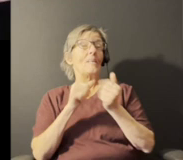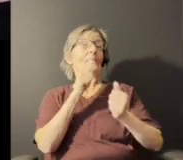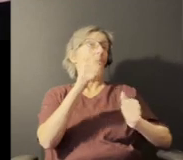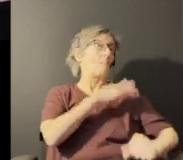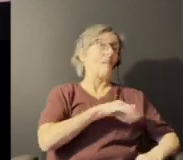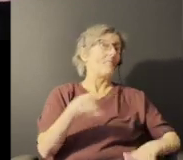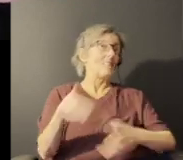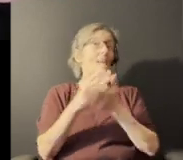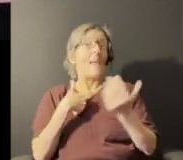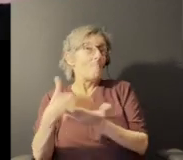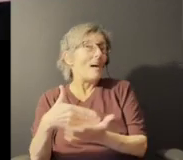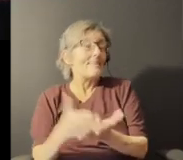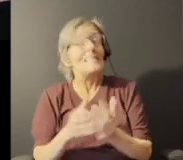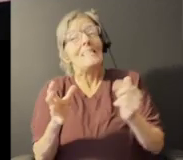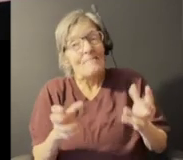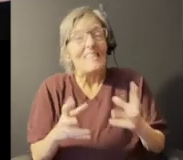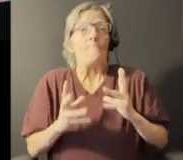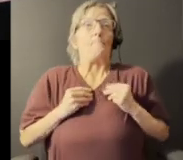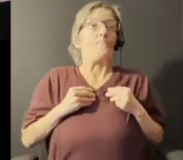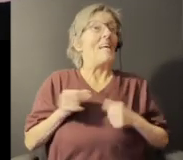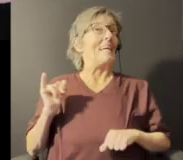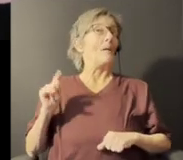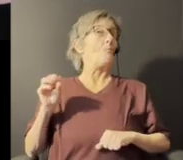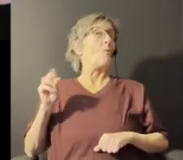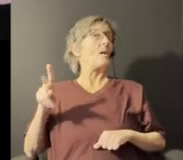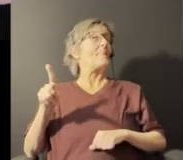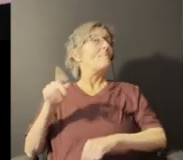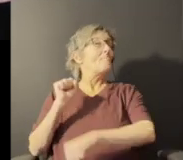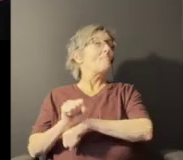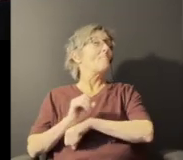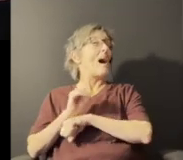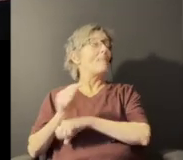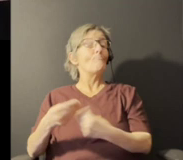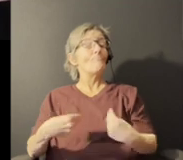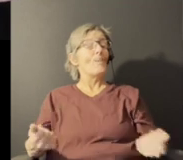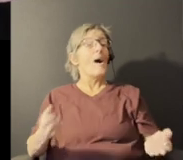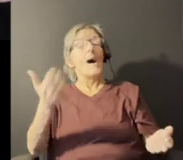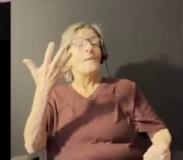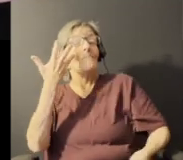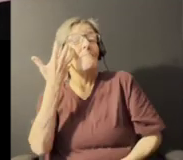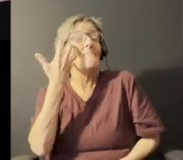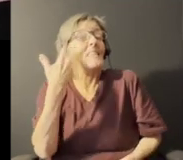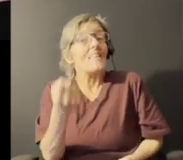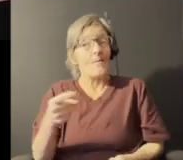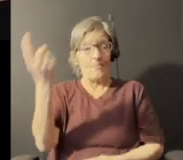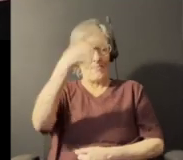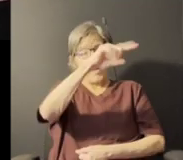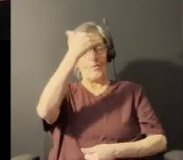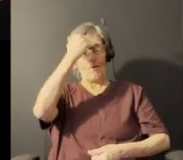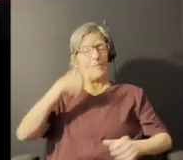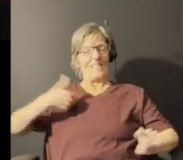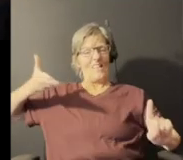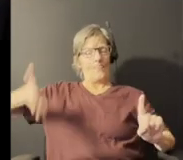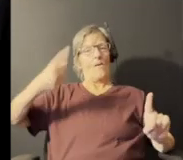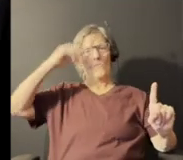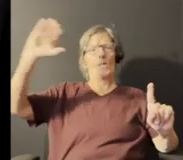were nonprofits, they have budgets, and it worked. And it worked because they knew that